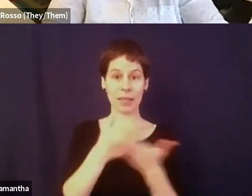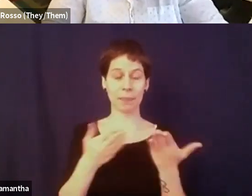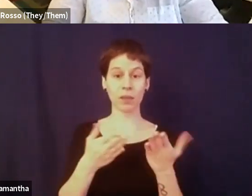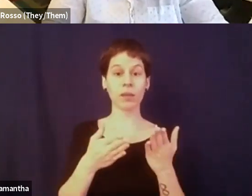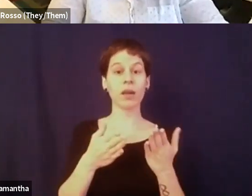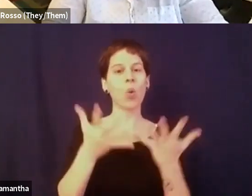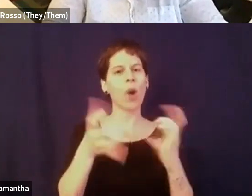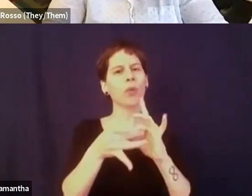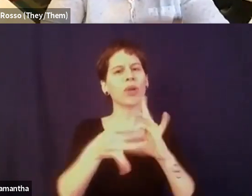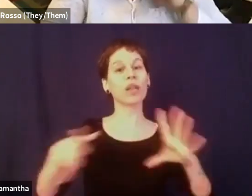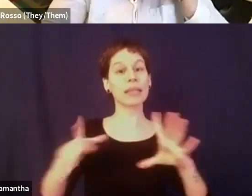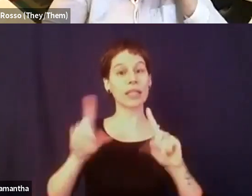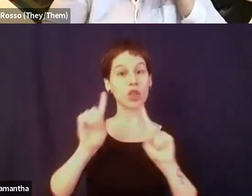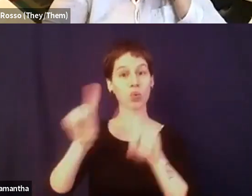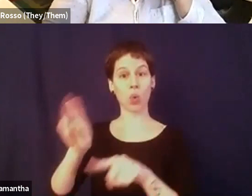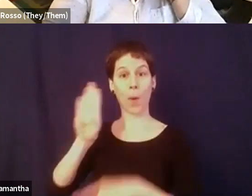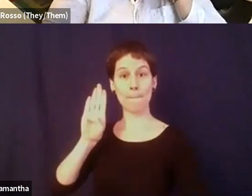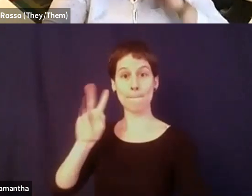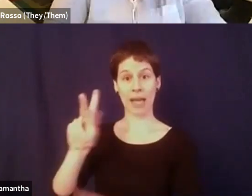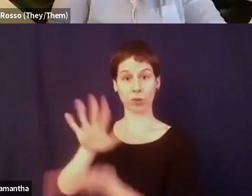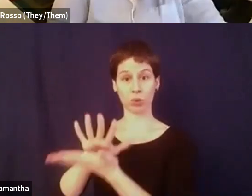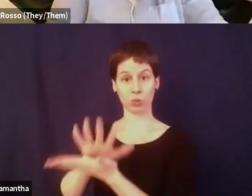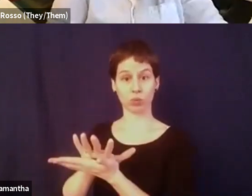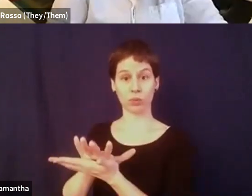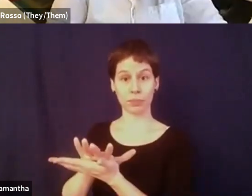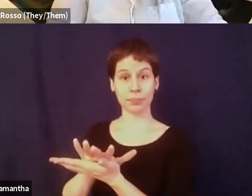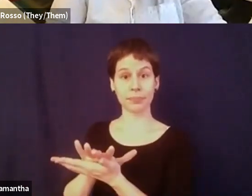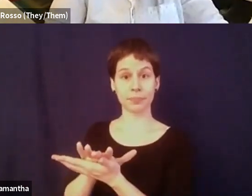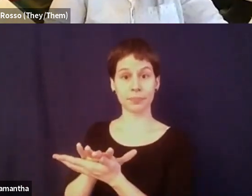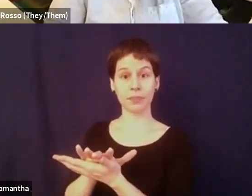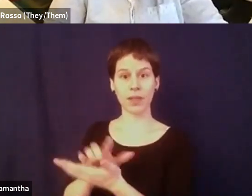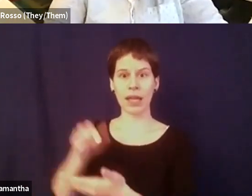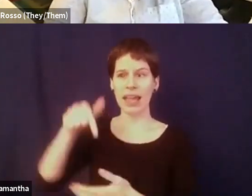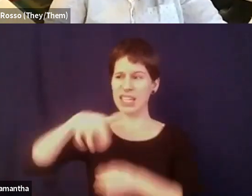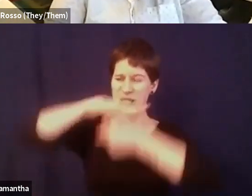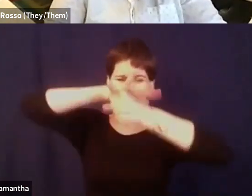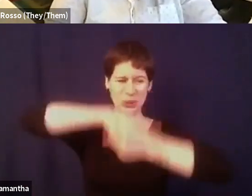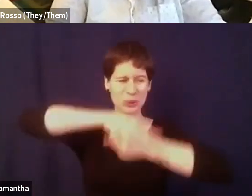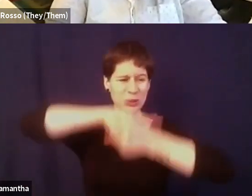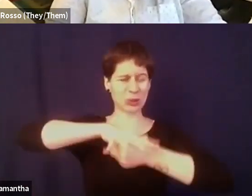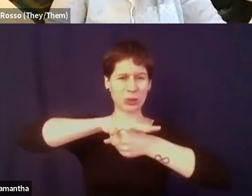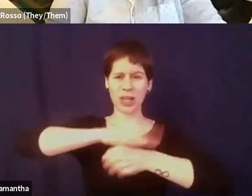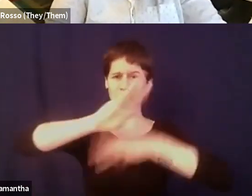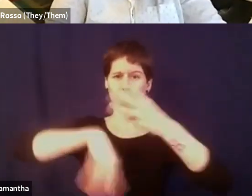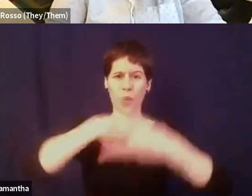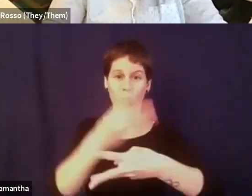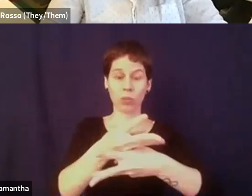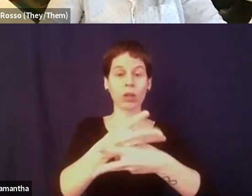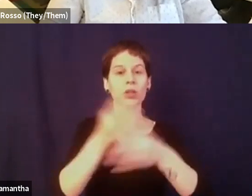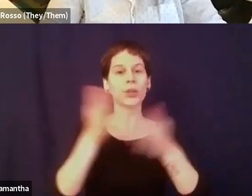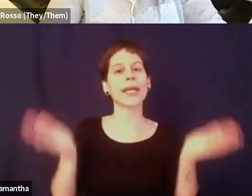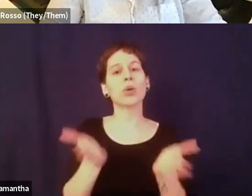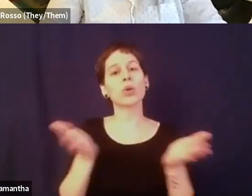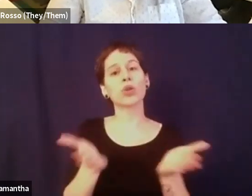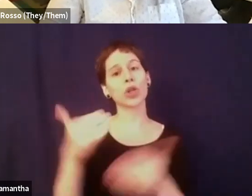And I do think it's important for us as supportive professionals in this really stressful space in the world to also encourage our youth who